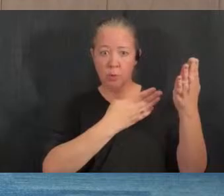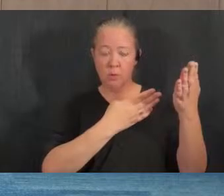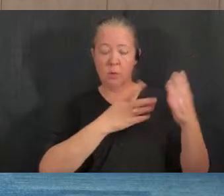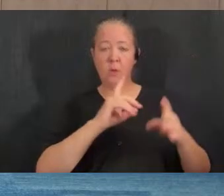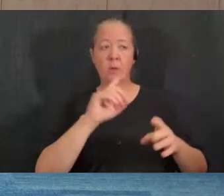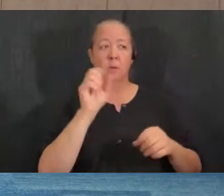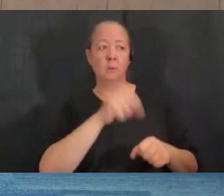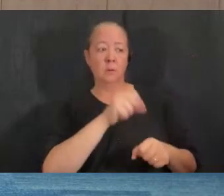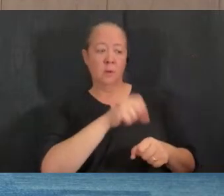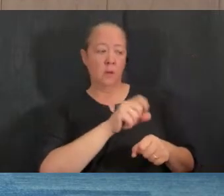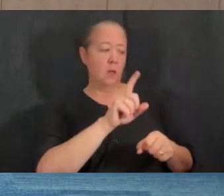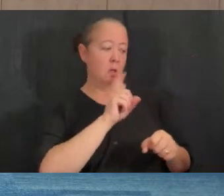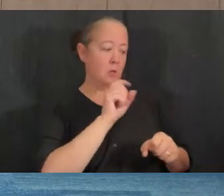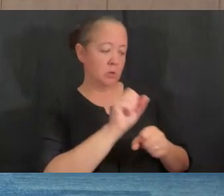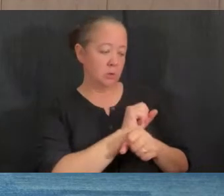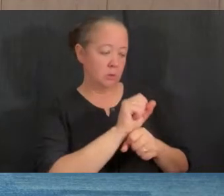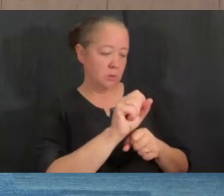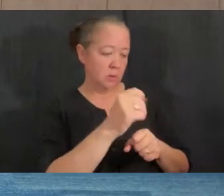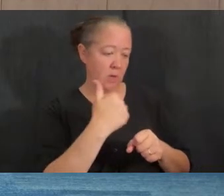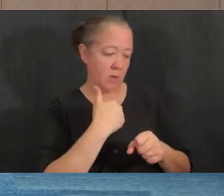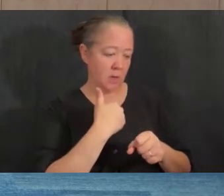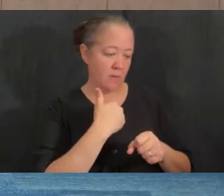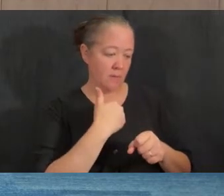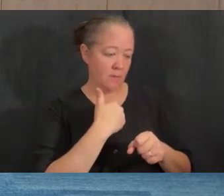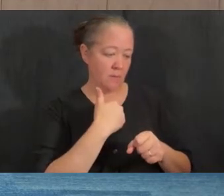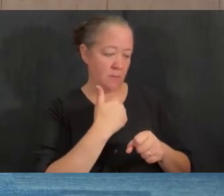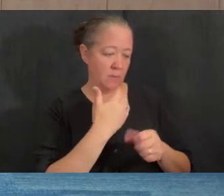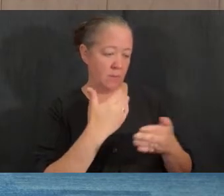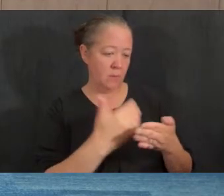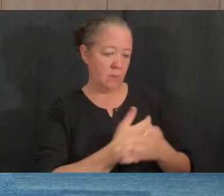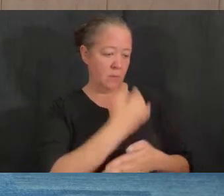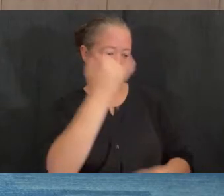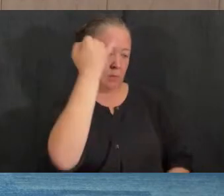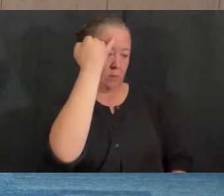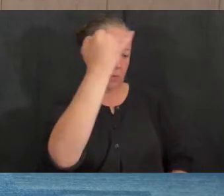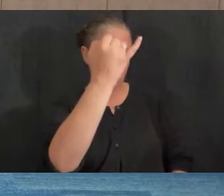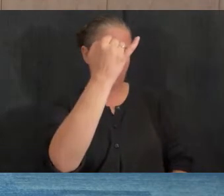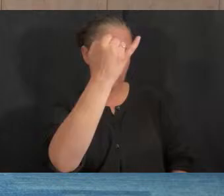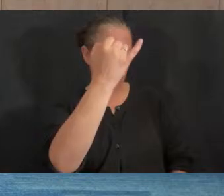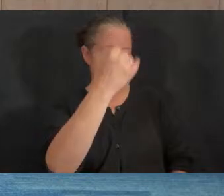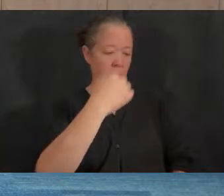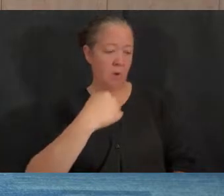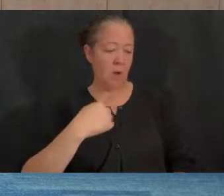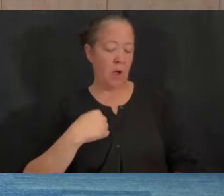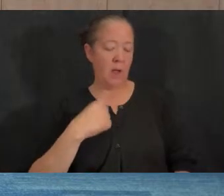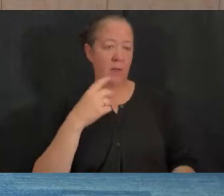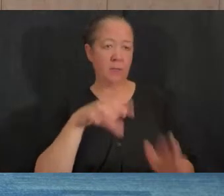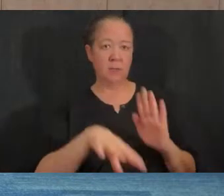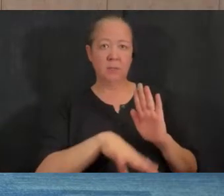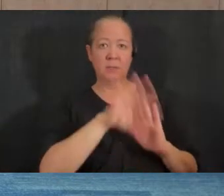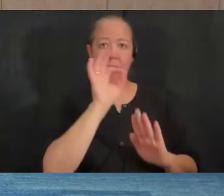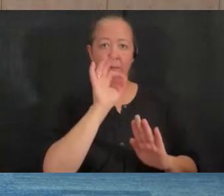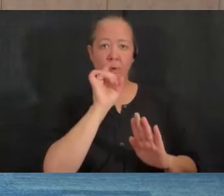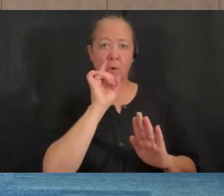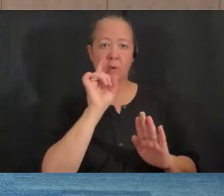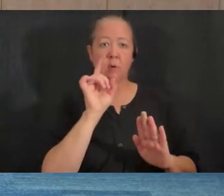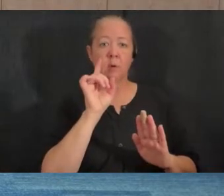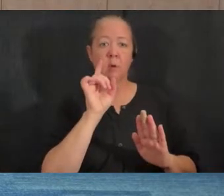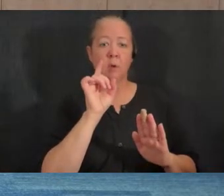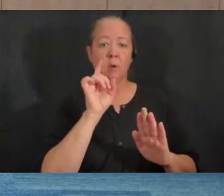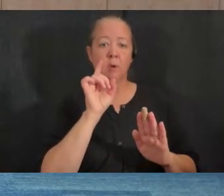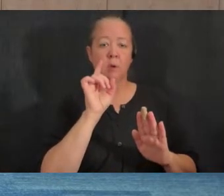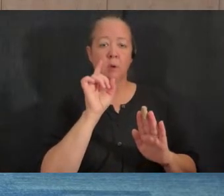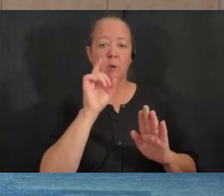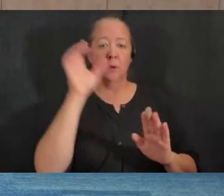owner. In Amsterdam, about 15 years ago, I discovered the concept of repair cafes, where volunteers show up to help